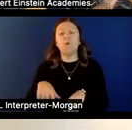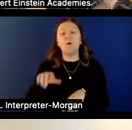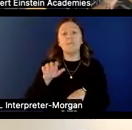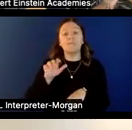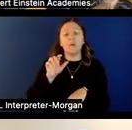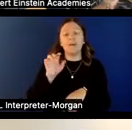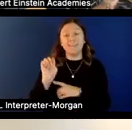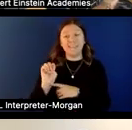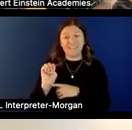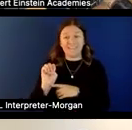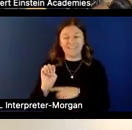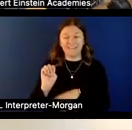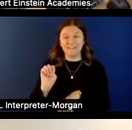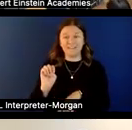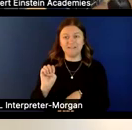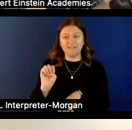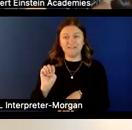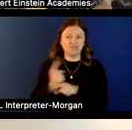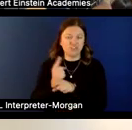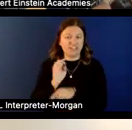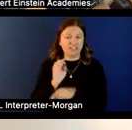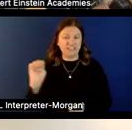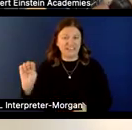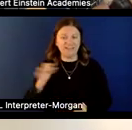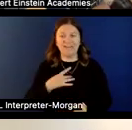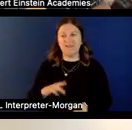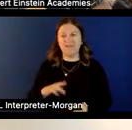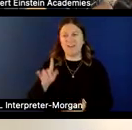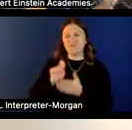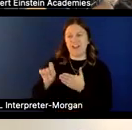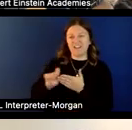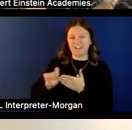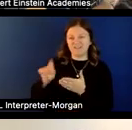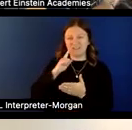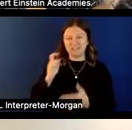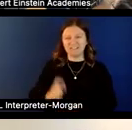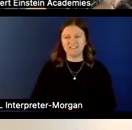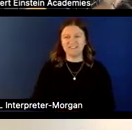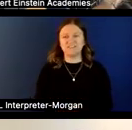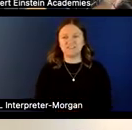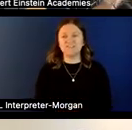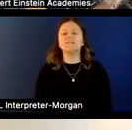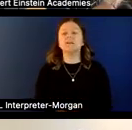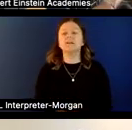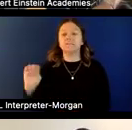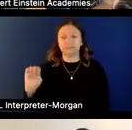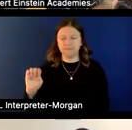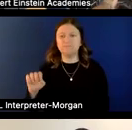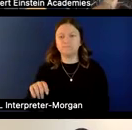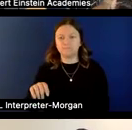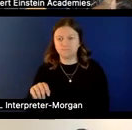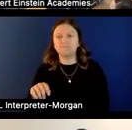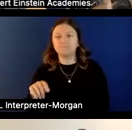D. I don't like to write it because it's so high, but I have to write it a lot. So this is just